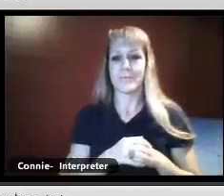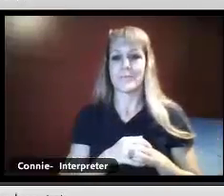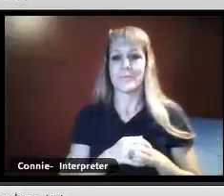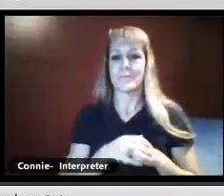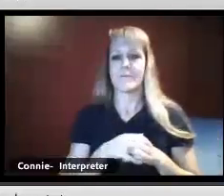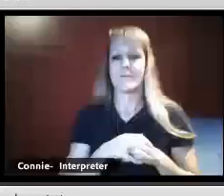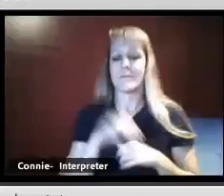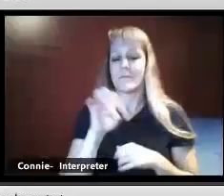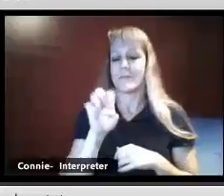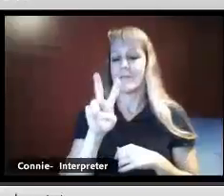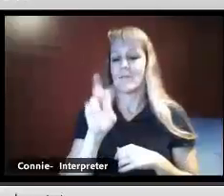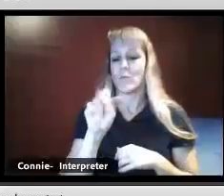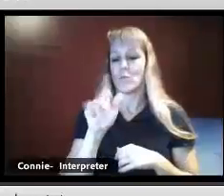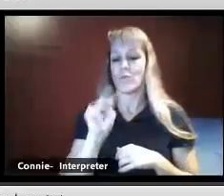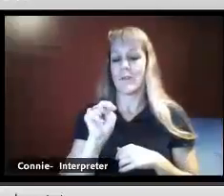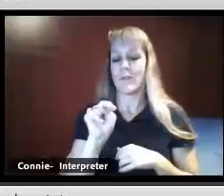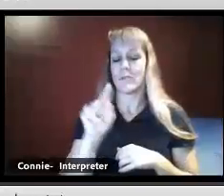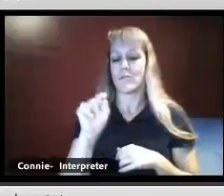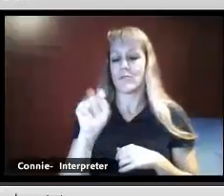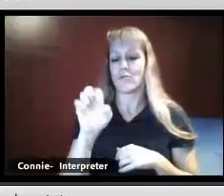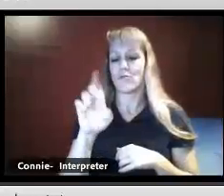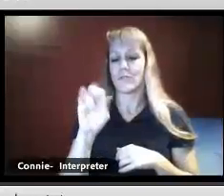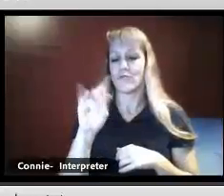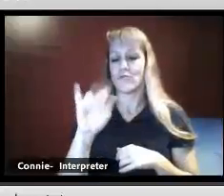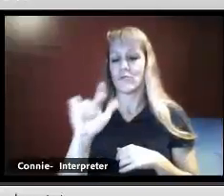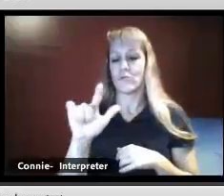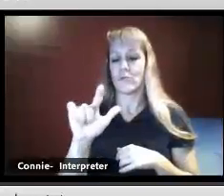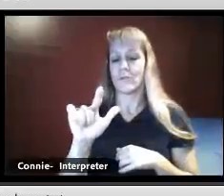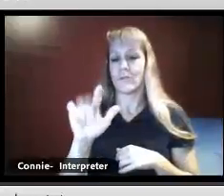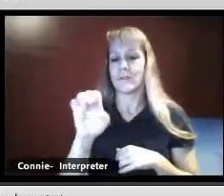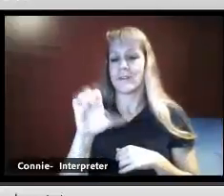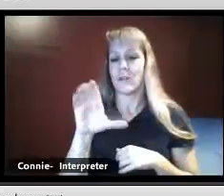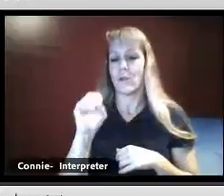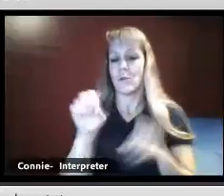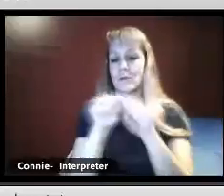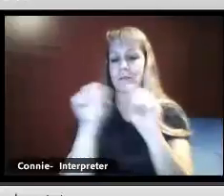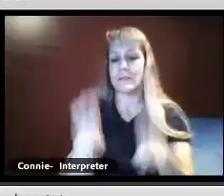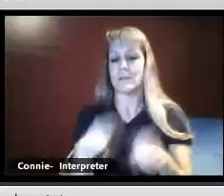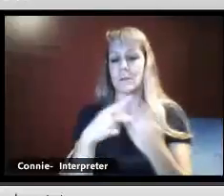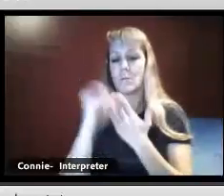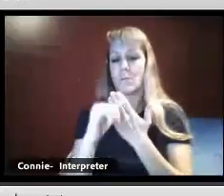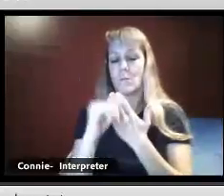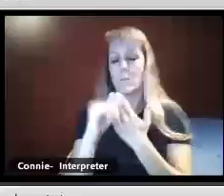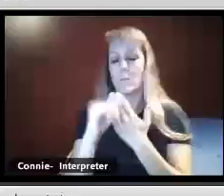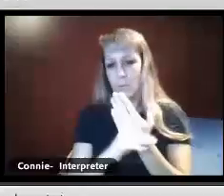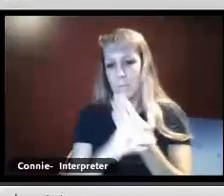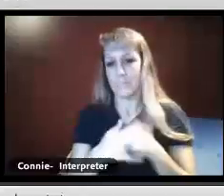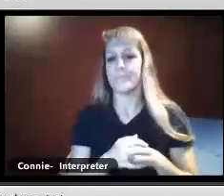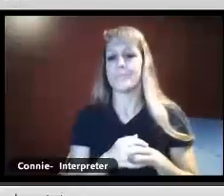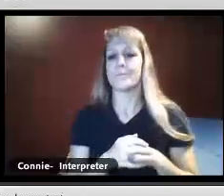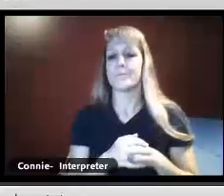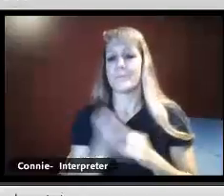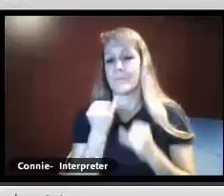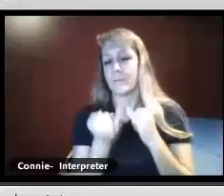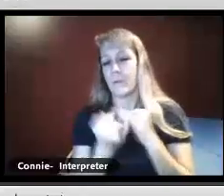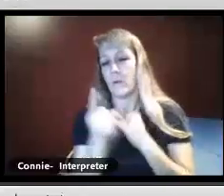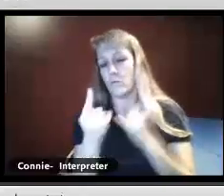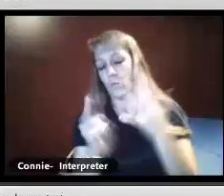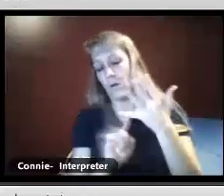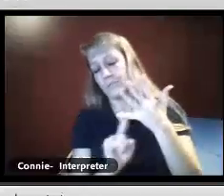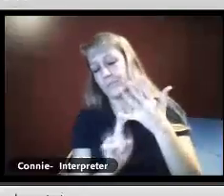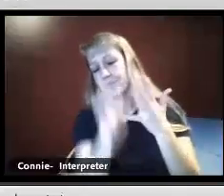of Terrestrial Ecosystems program. And then the last one on that list, in that